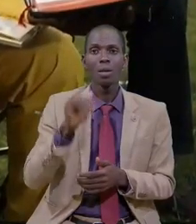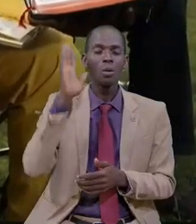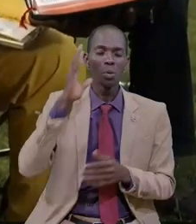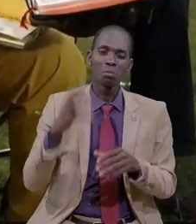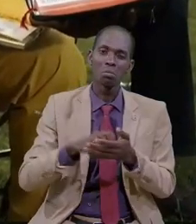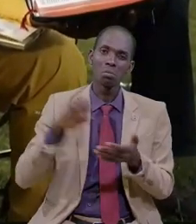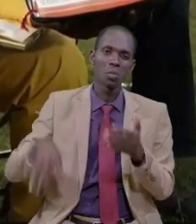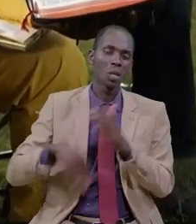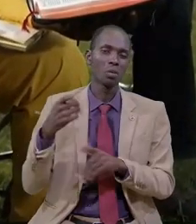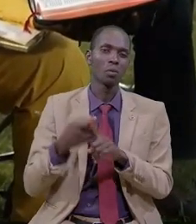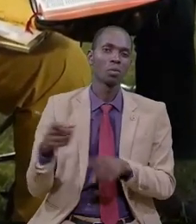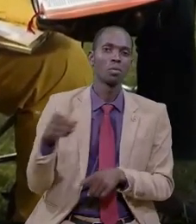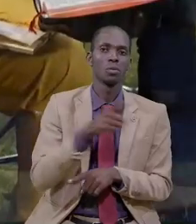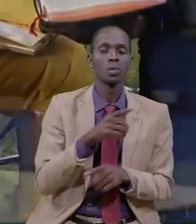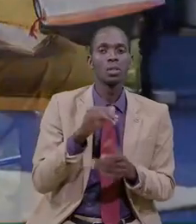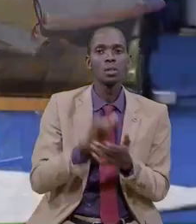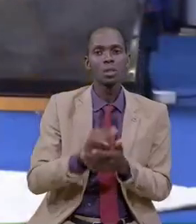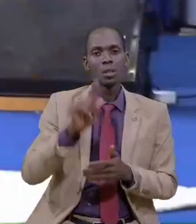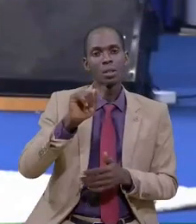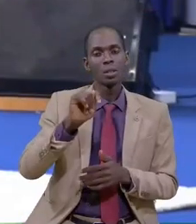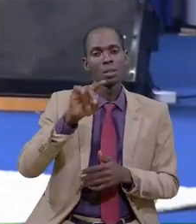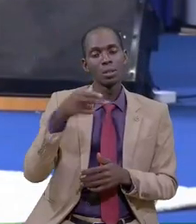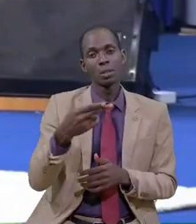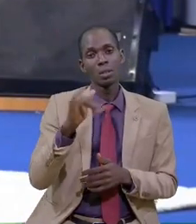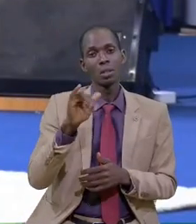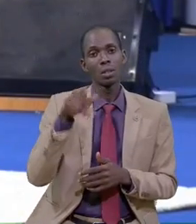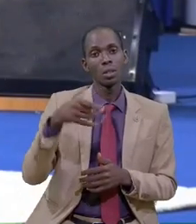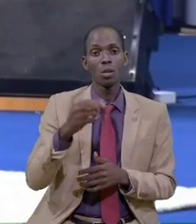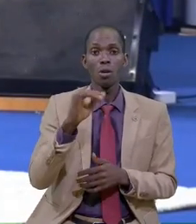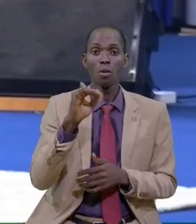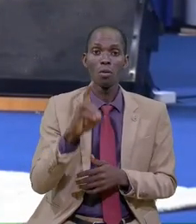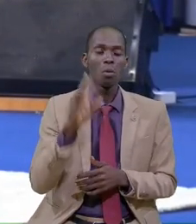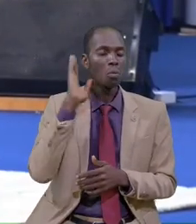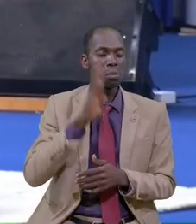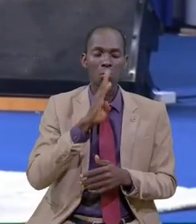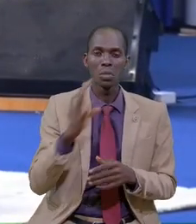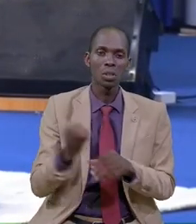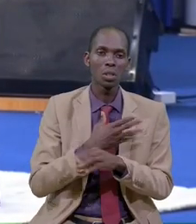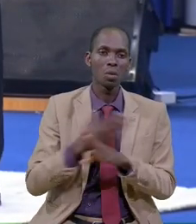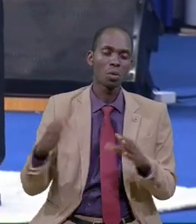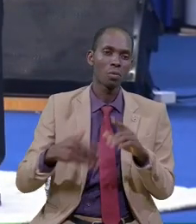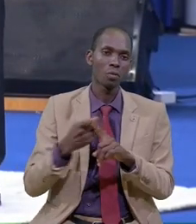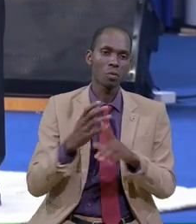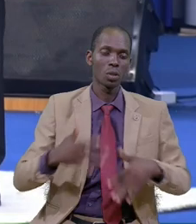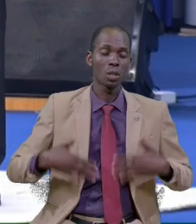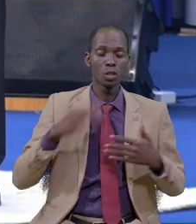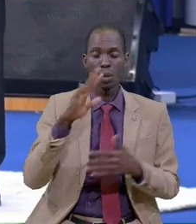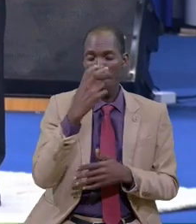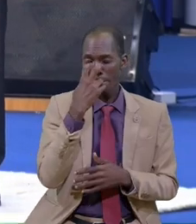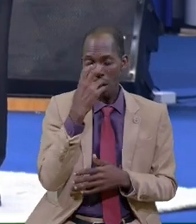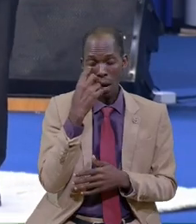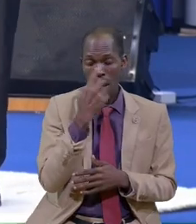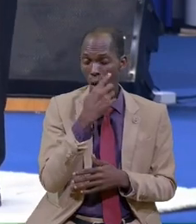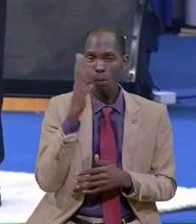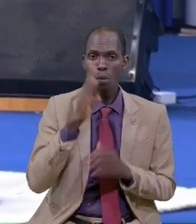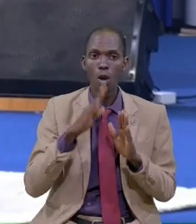lui va l'enlever. Typhoid will run away from your life. Et la fièvre typhoid va disparaître de ta vie. Eyes will open. Et